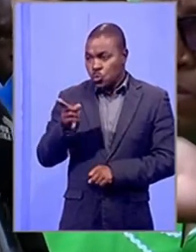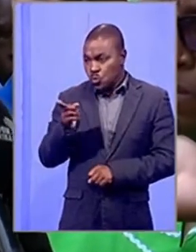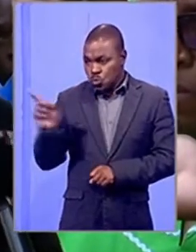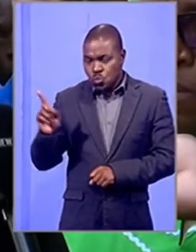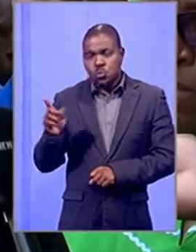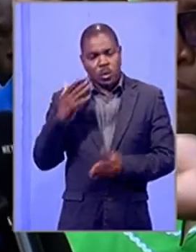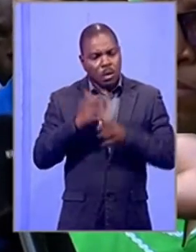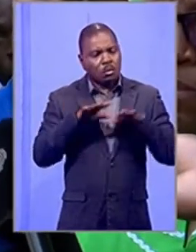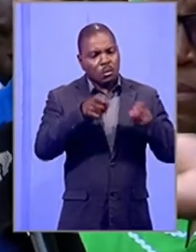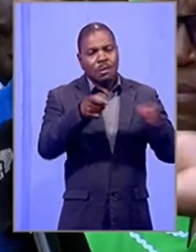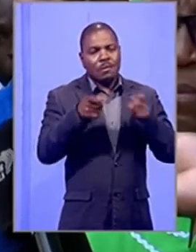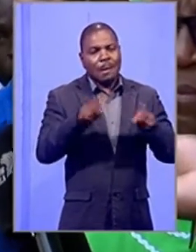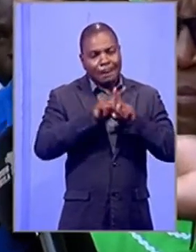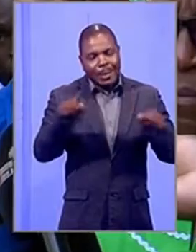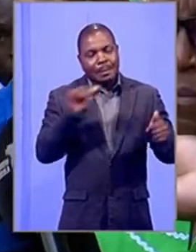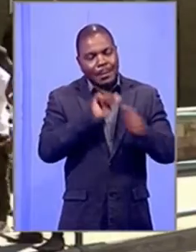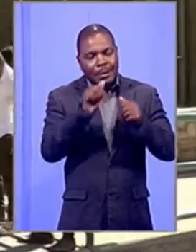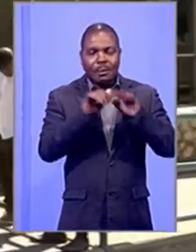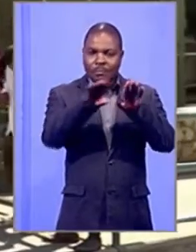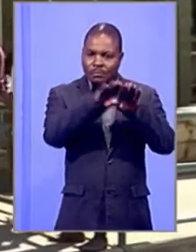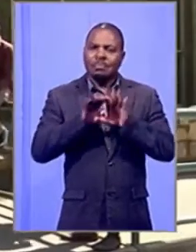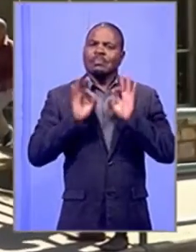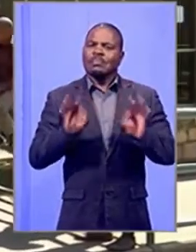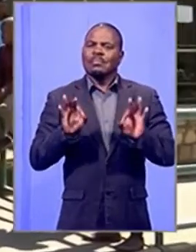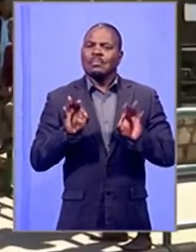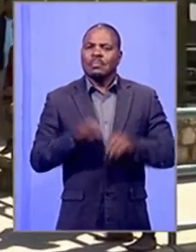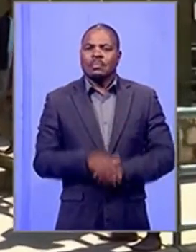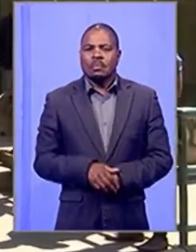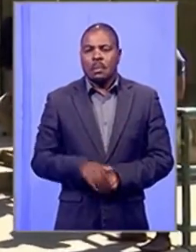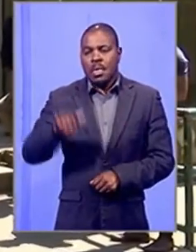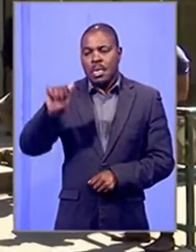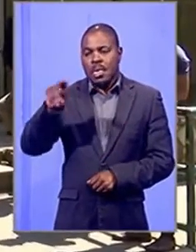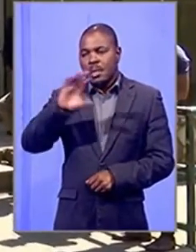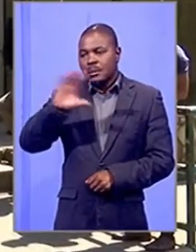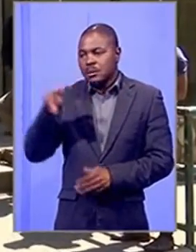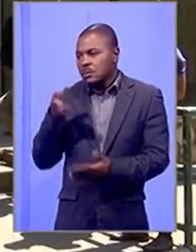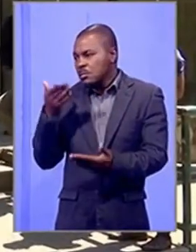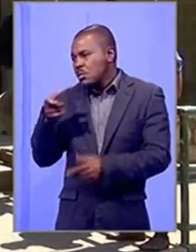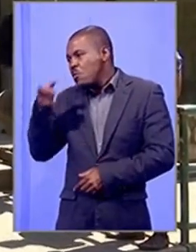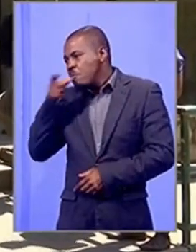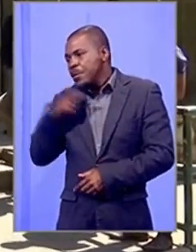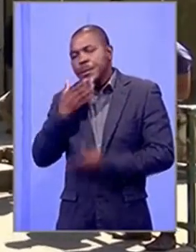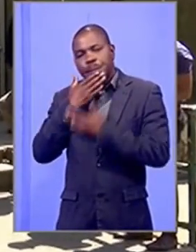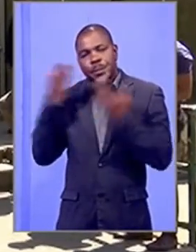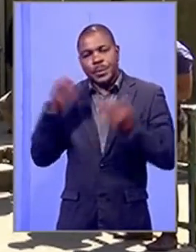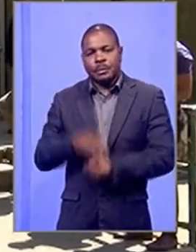govern, but then do it in a democratic way. ANC ya se a hojagala go ntsha maikutlo.